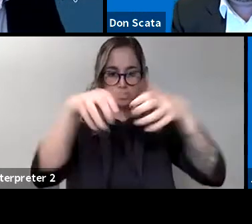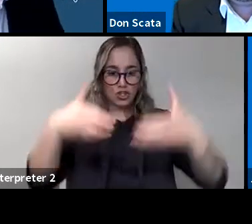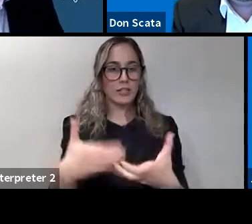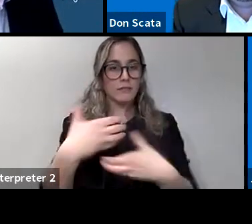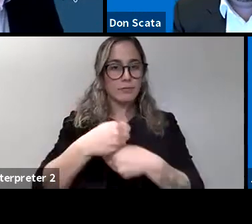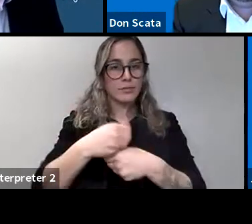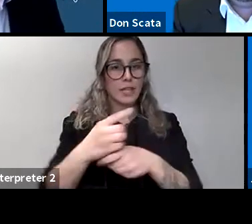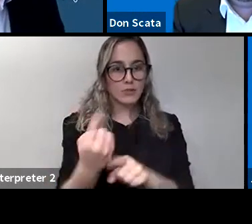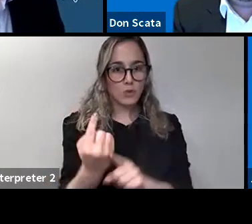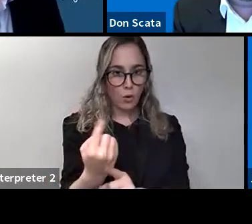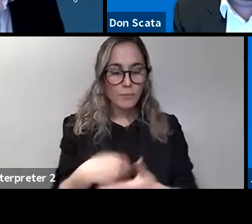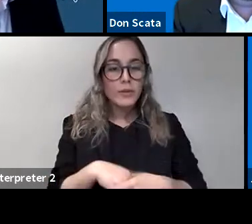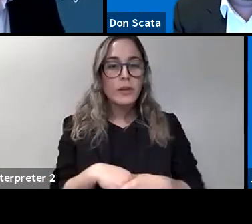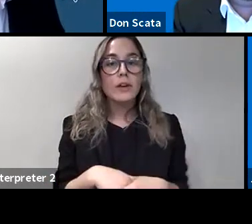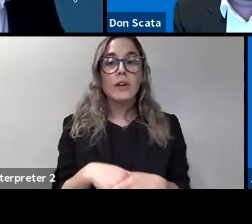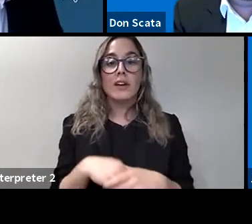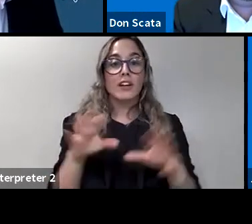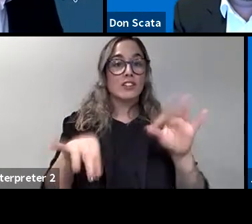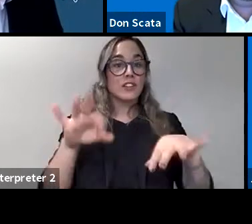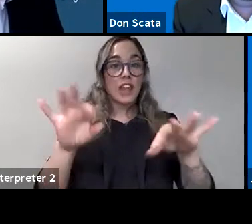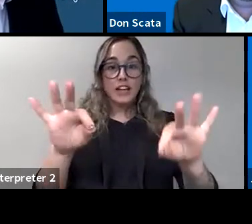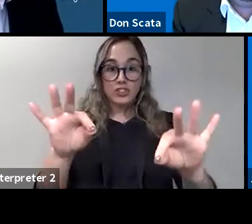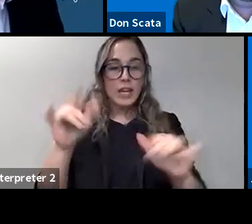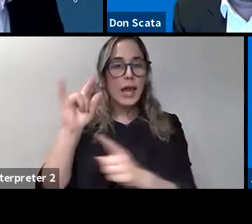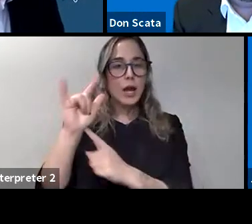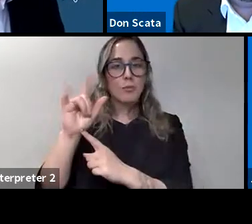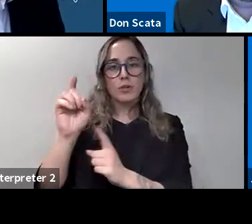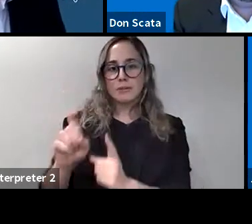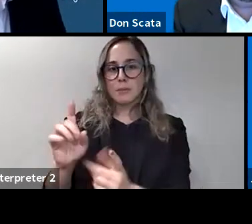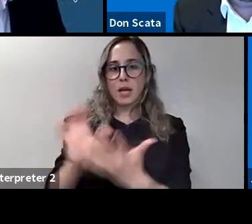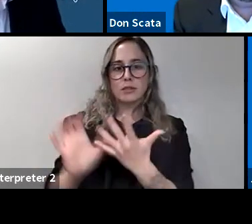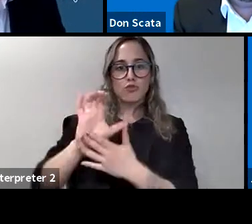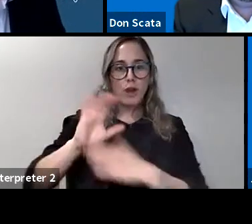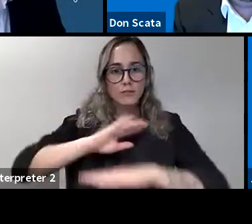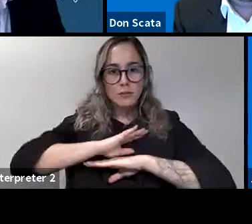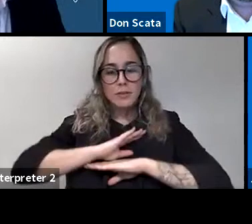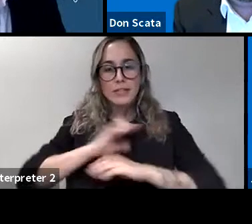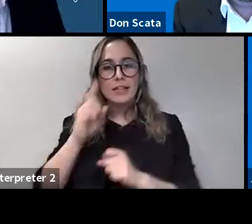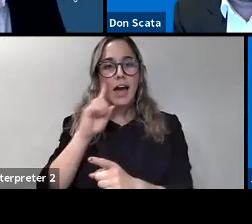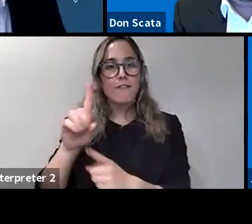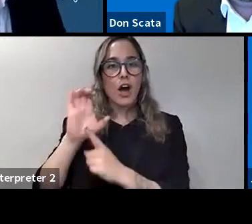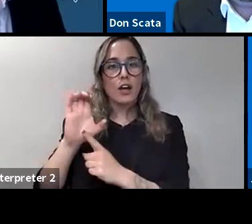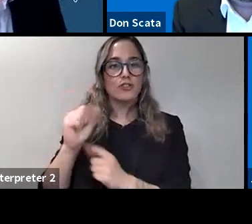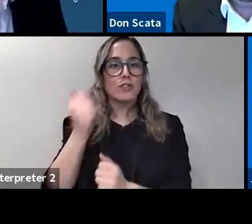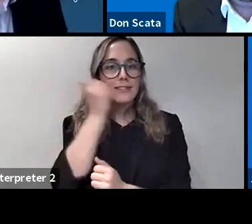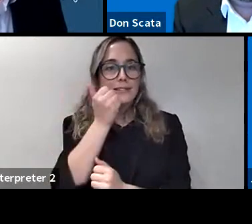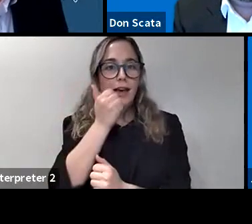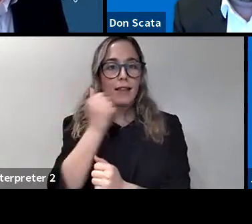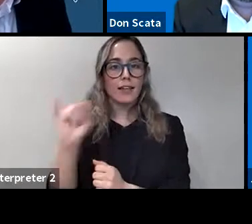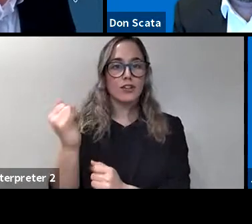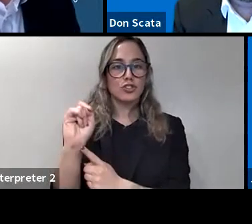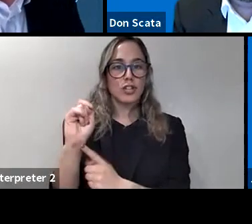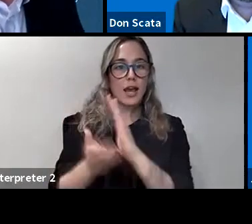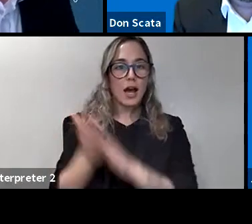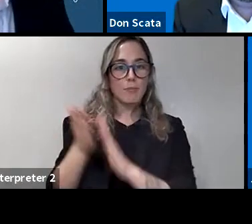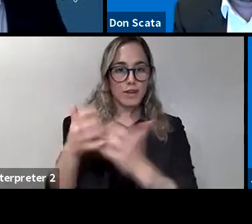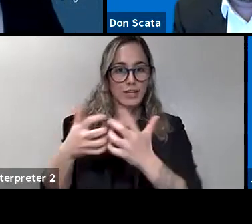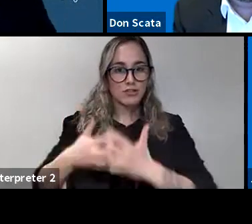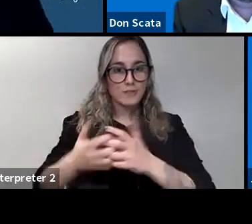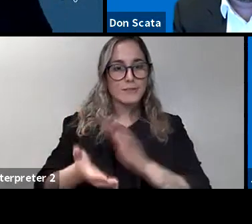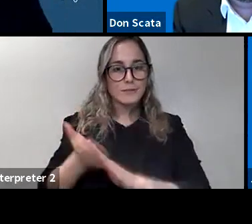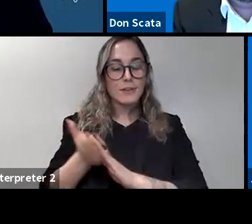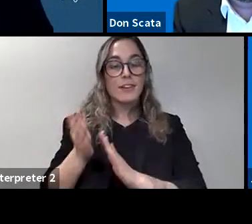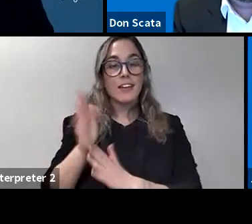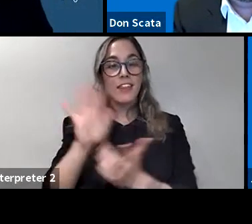in order to have a chance for selection, the airports needed to have at least 100 average daily jet operations, as shown by FAA's data. That's their